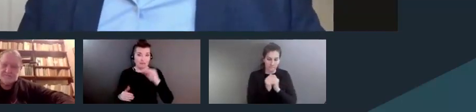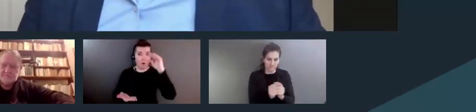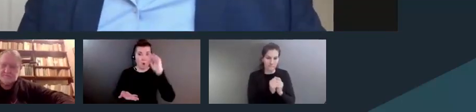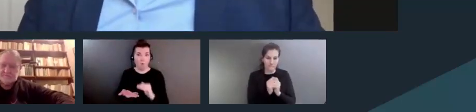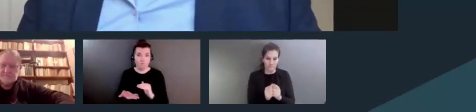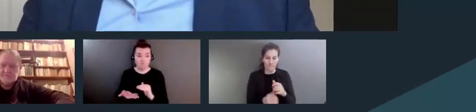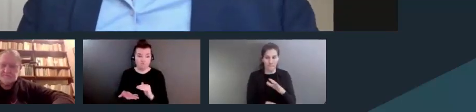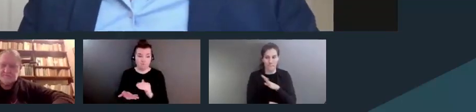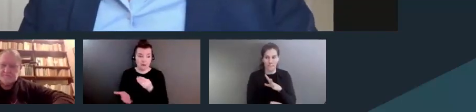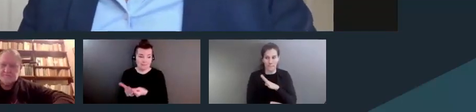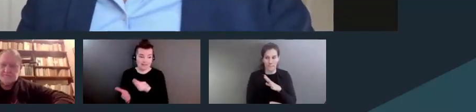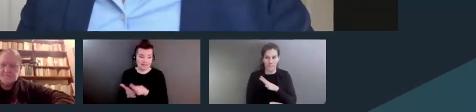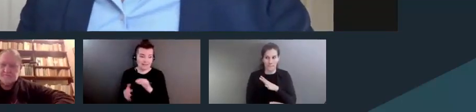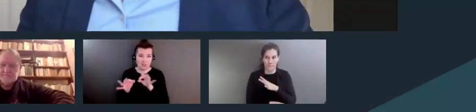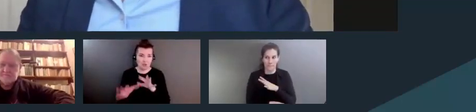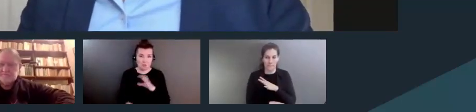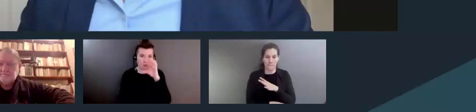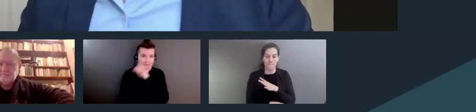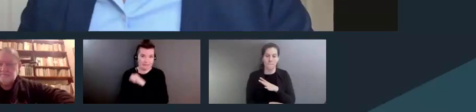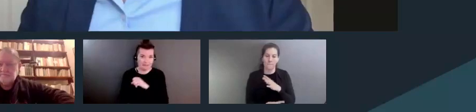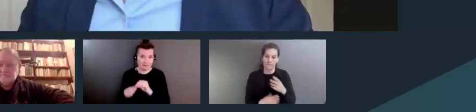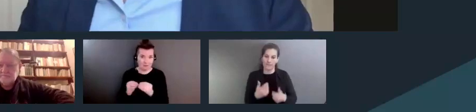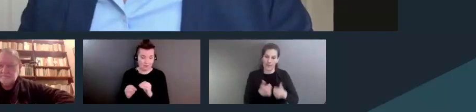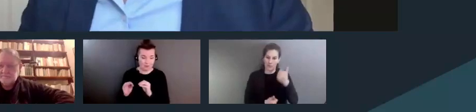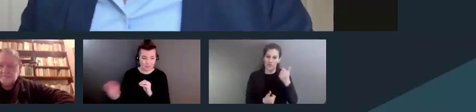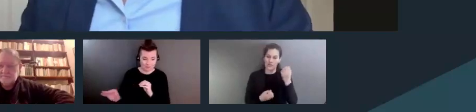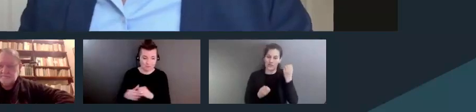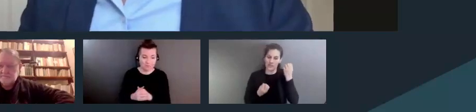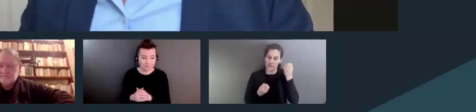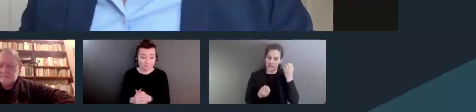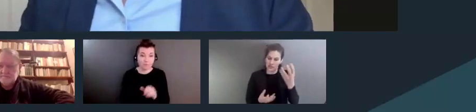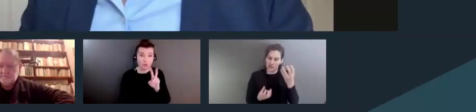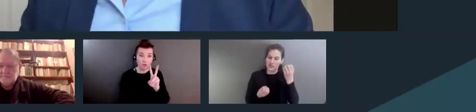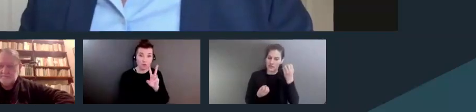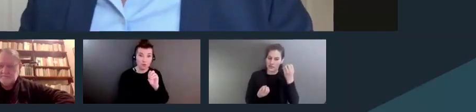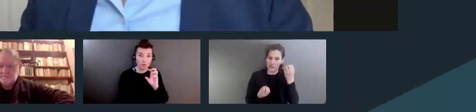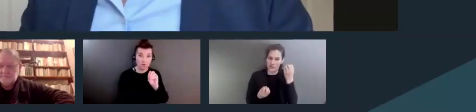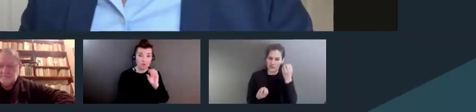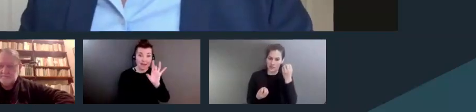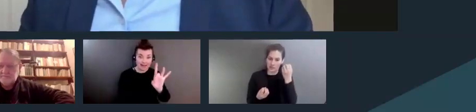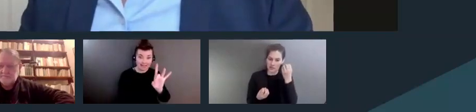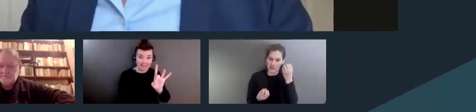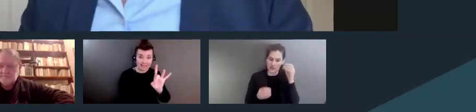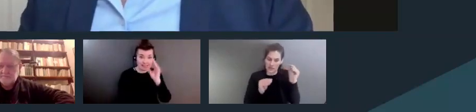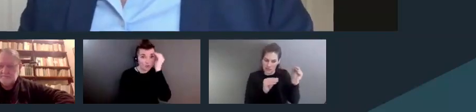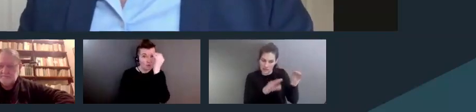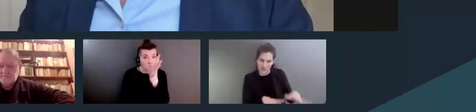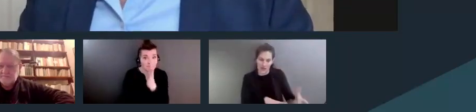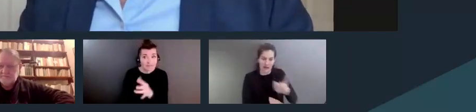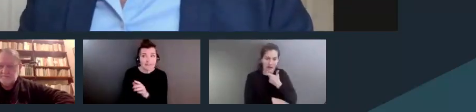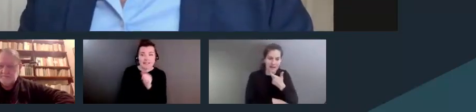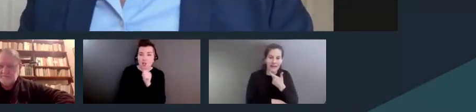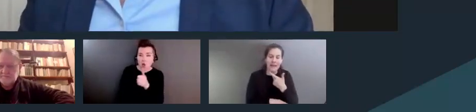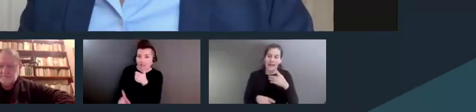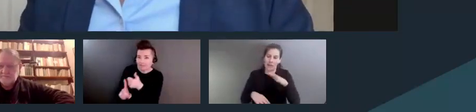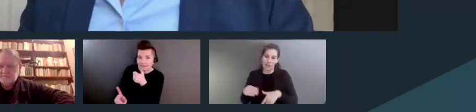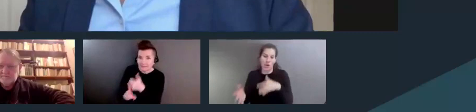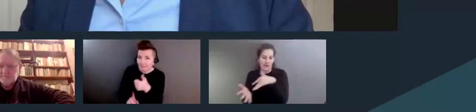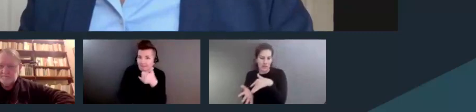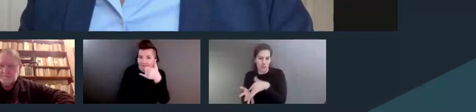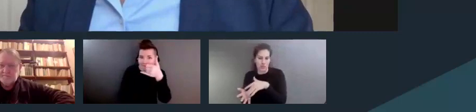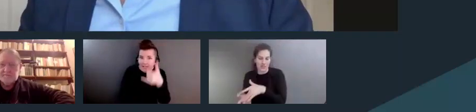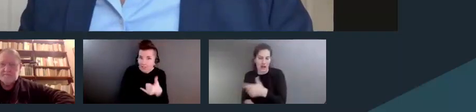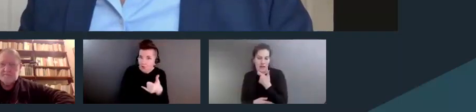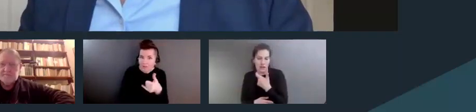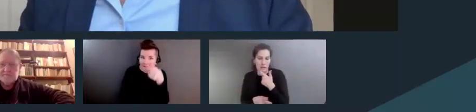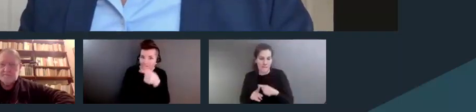In 2008, the public government of Nunavut, and it's not an Inuit self-government, remember,